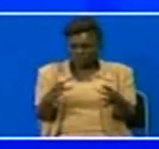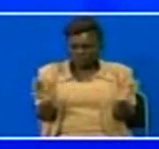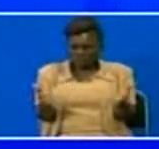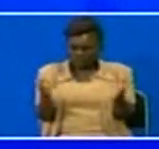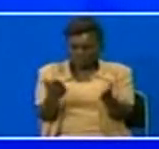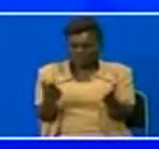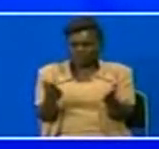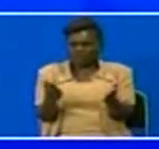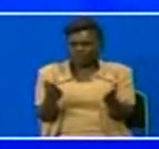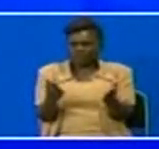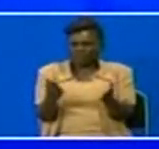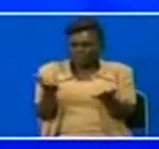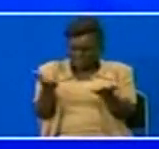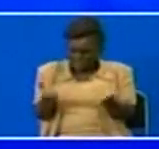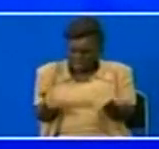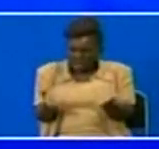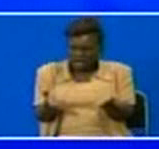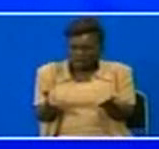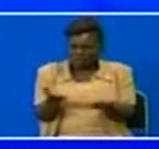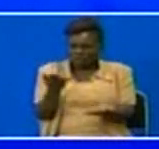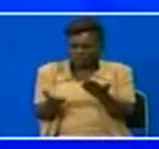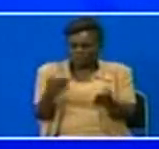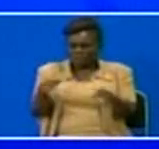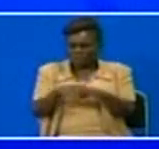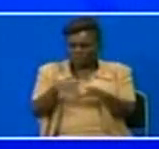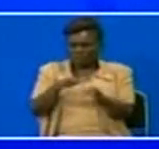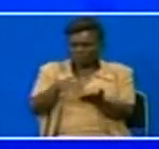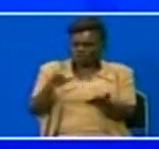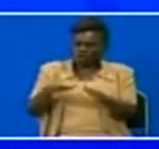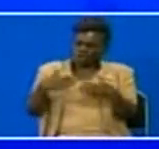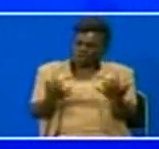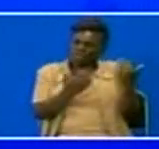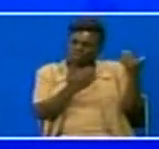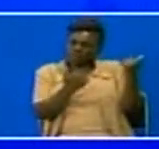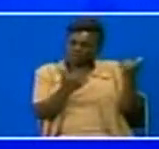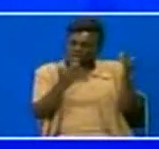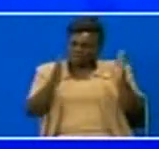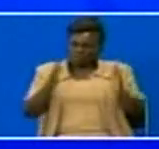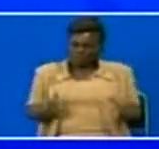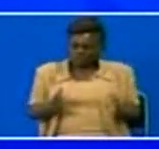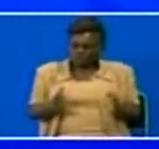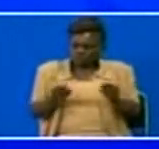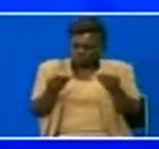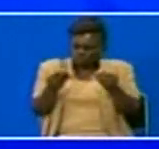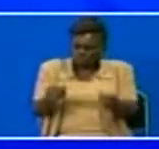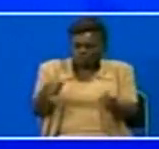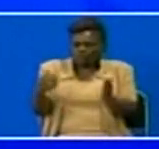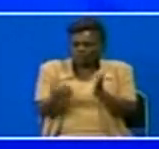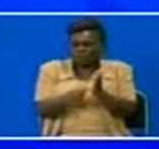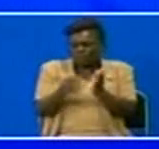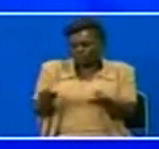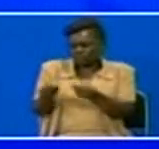party. Now, will he now engage his party members more, or will he still expect someone else to hand over the presidential ticket to